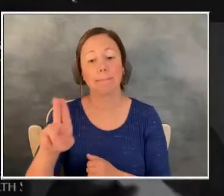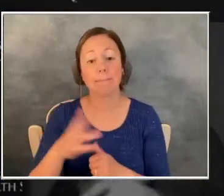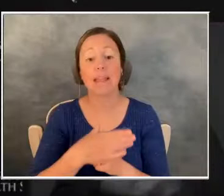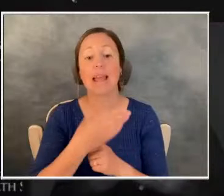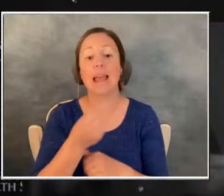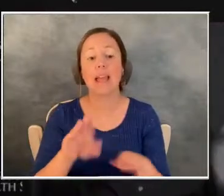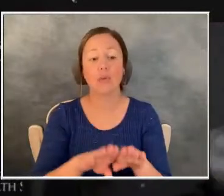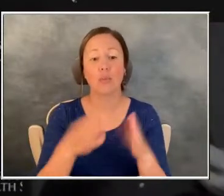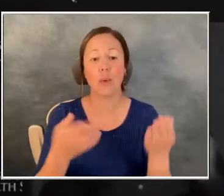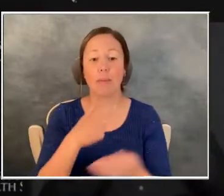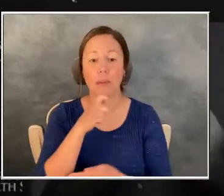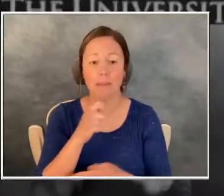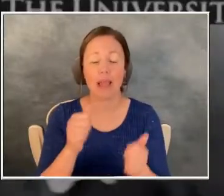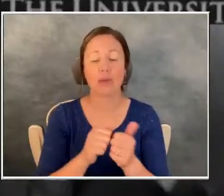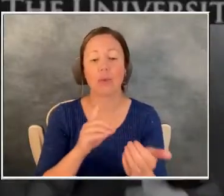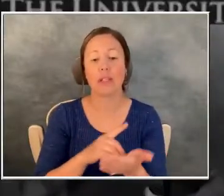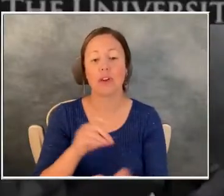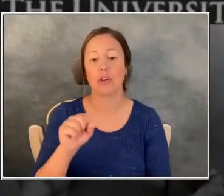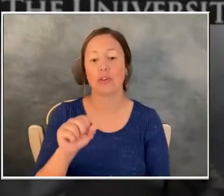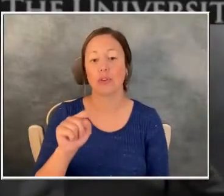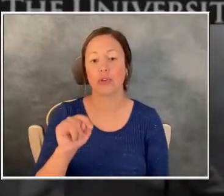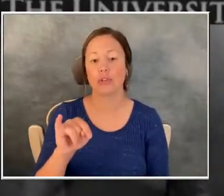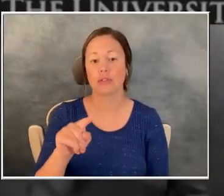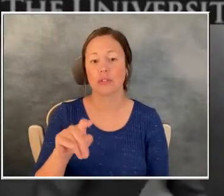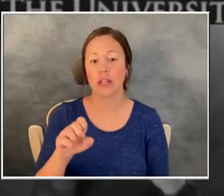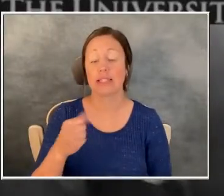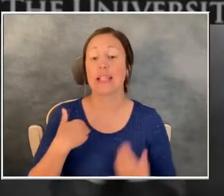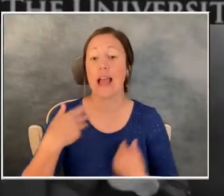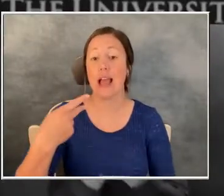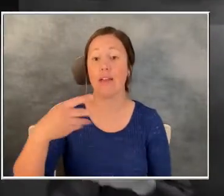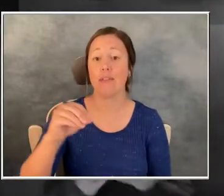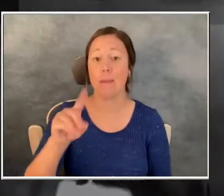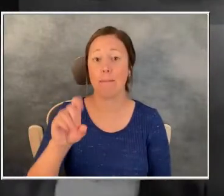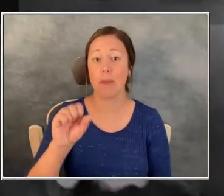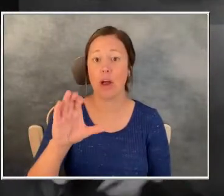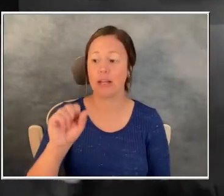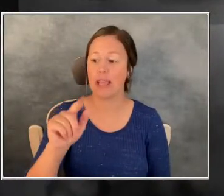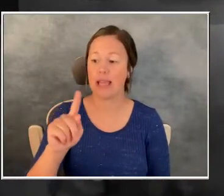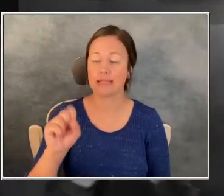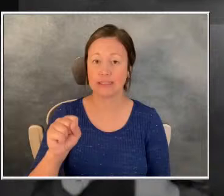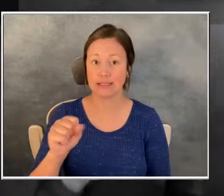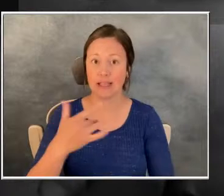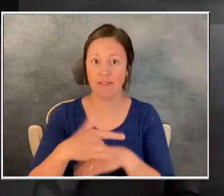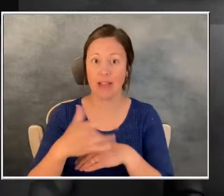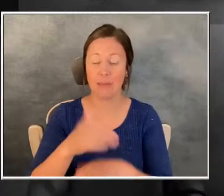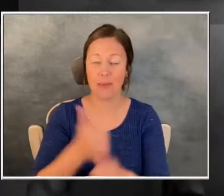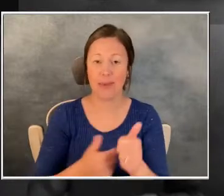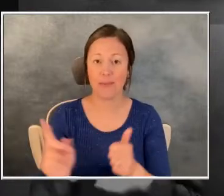Mics with Dr. Stites podcasts. Now, everywhere podcasts are available.